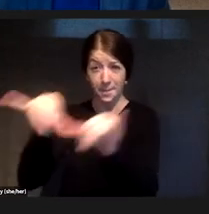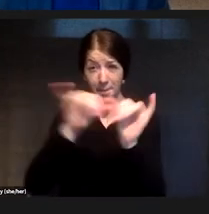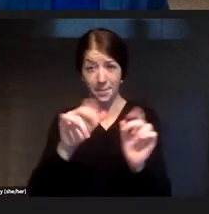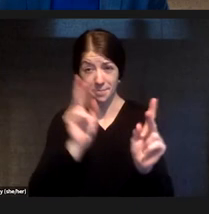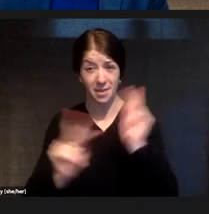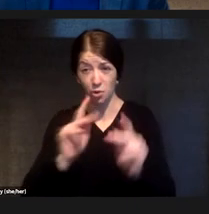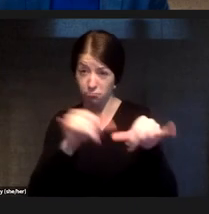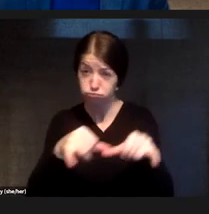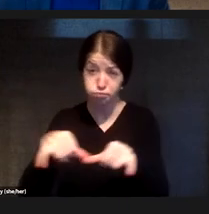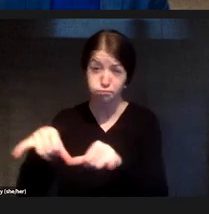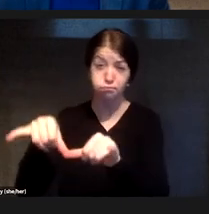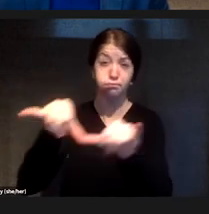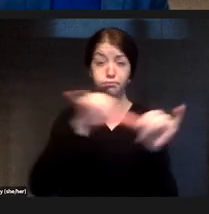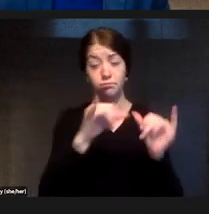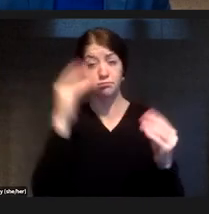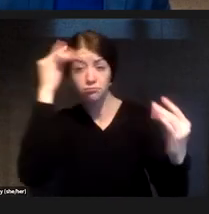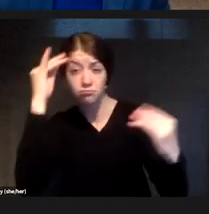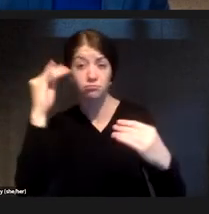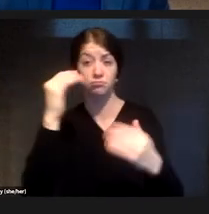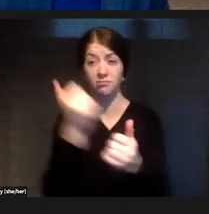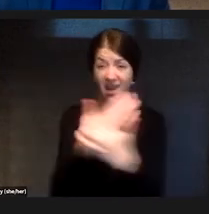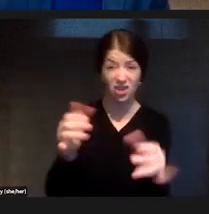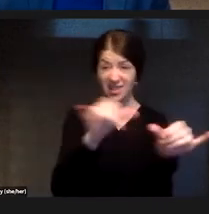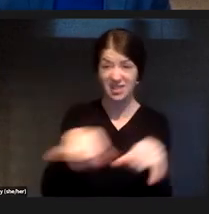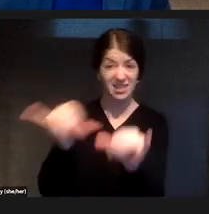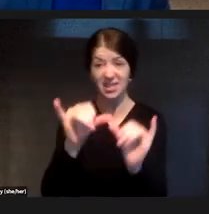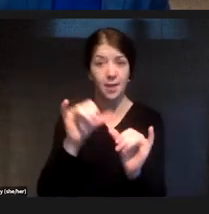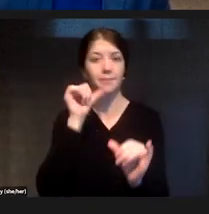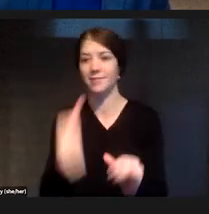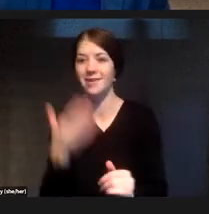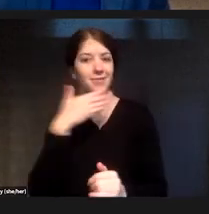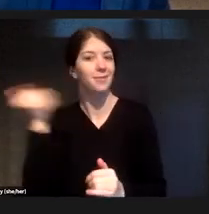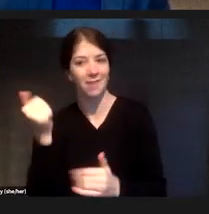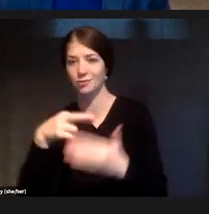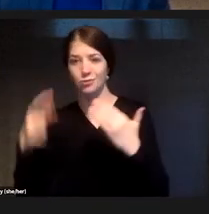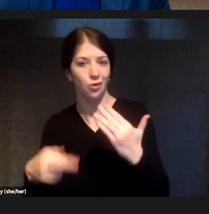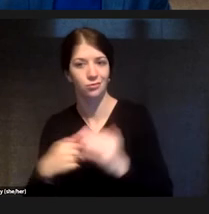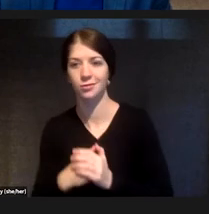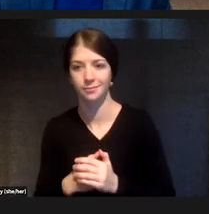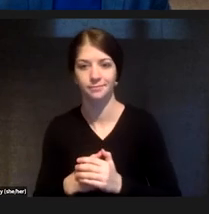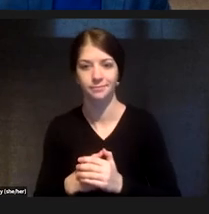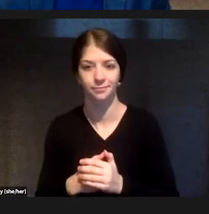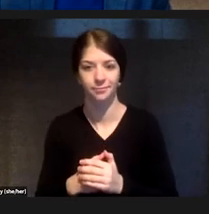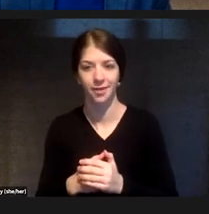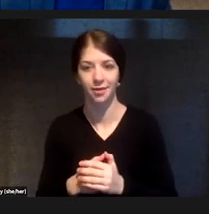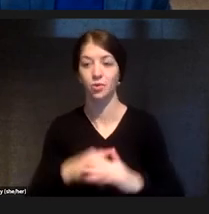best ideas. And so if we recognize that the disability community actually cuts through